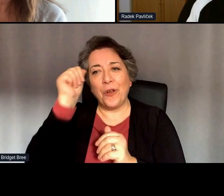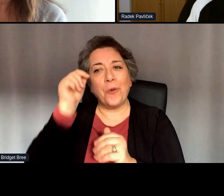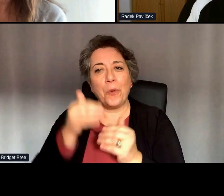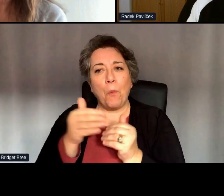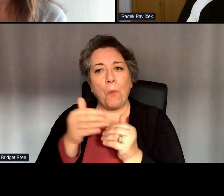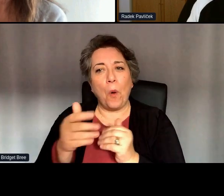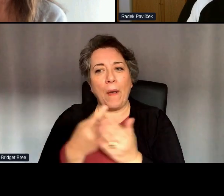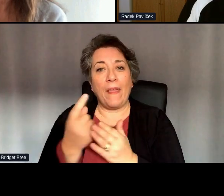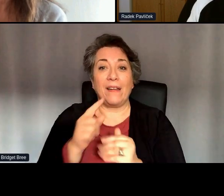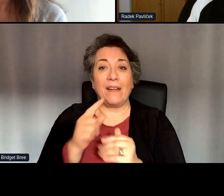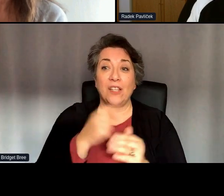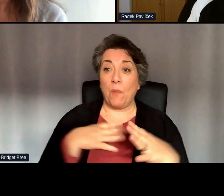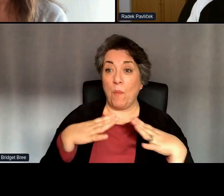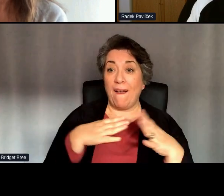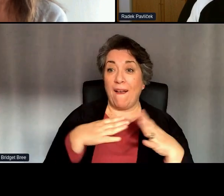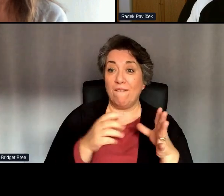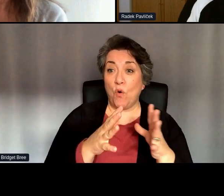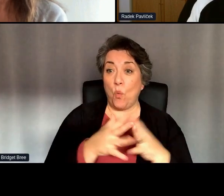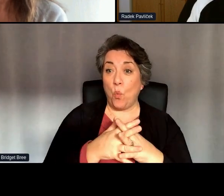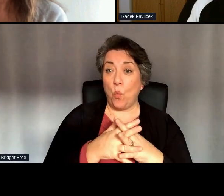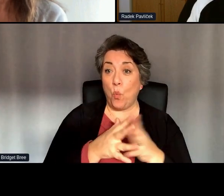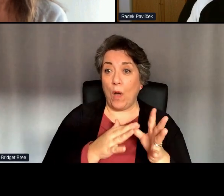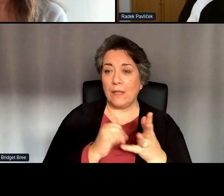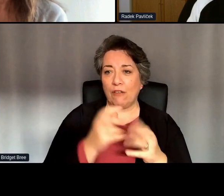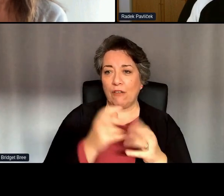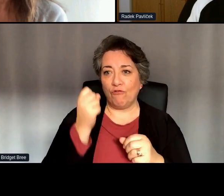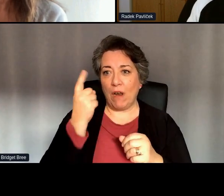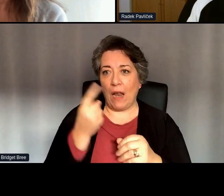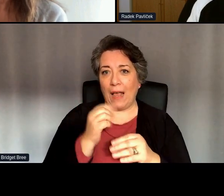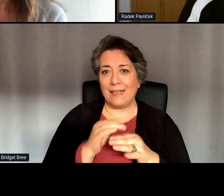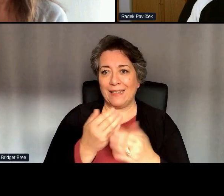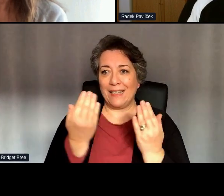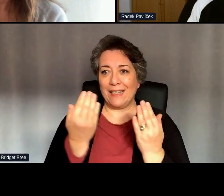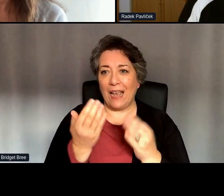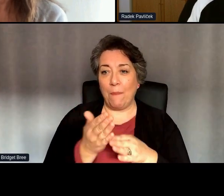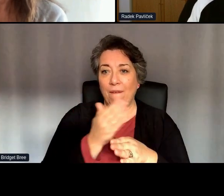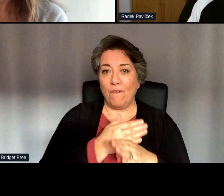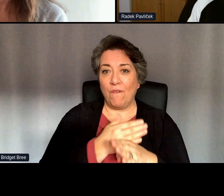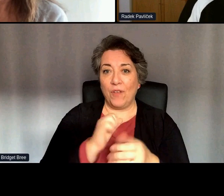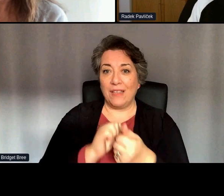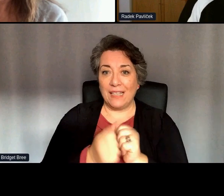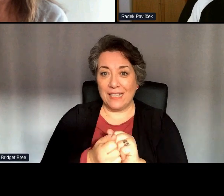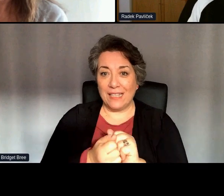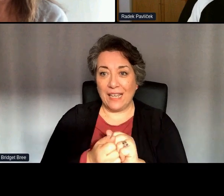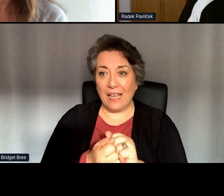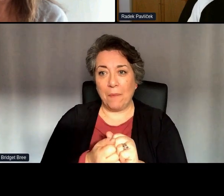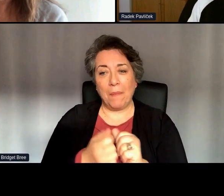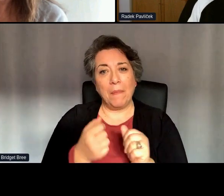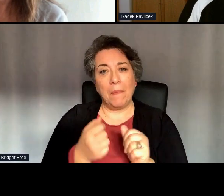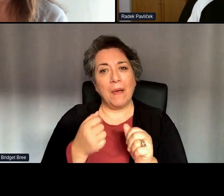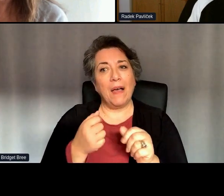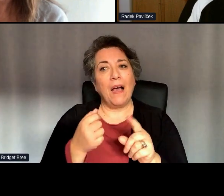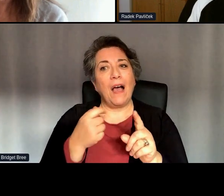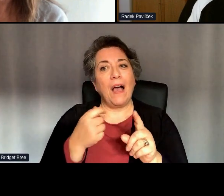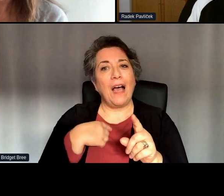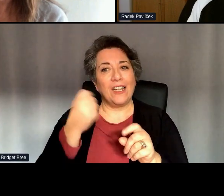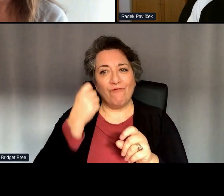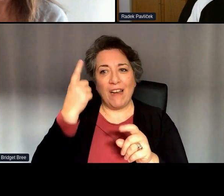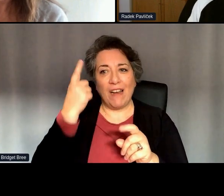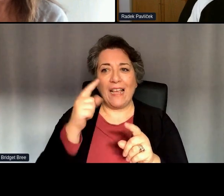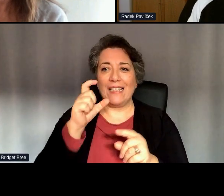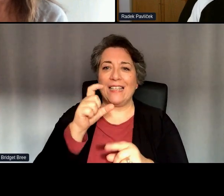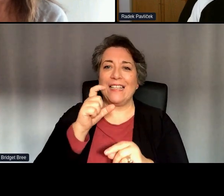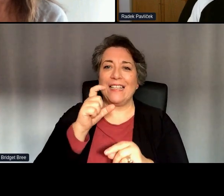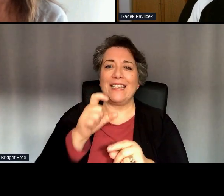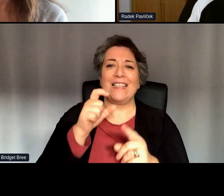and I realized the day before the exam that it was completely different. I understood there was CPAC as a basis and then WAS as an extended, because I